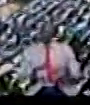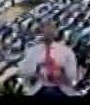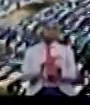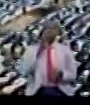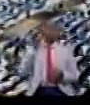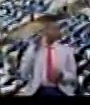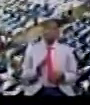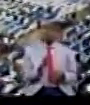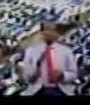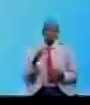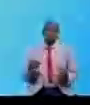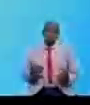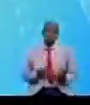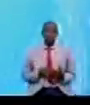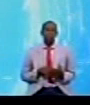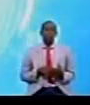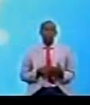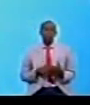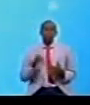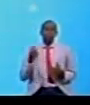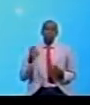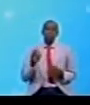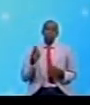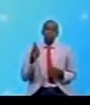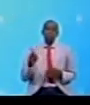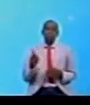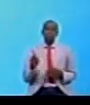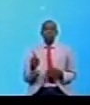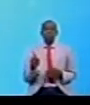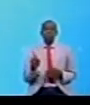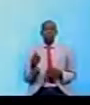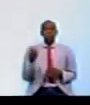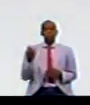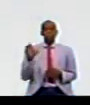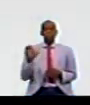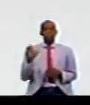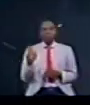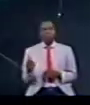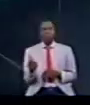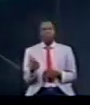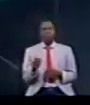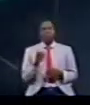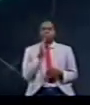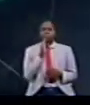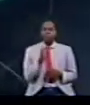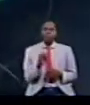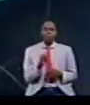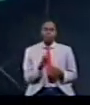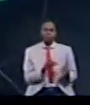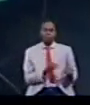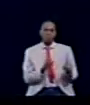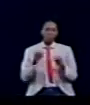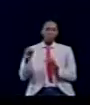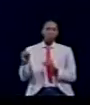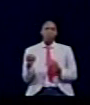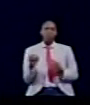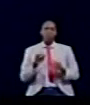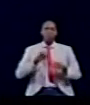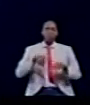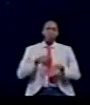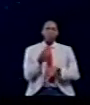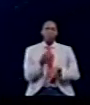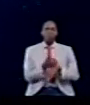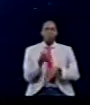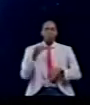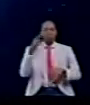God? Remember Psalm 46. He said, God is our strength and refuge. God is our refuge and strength,